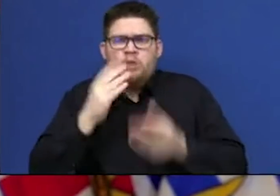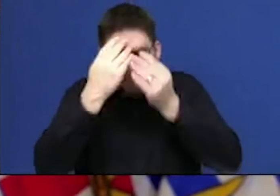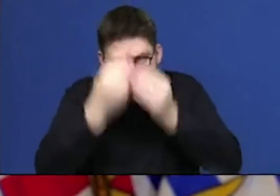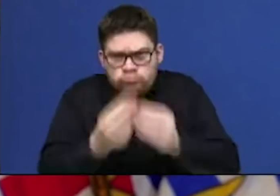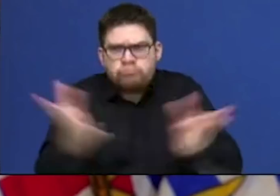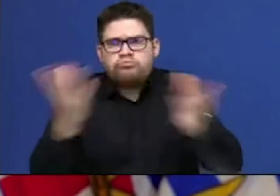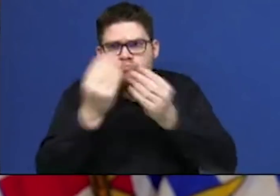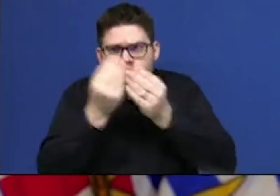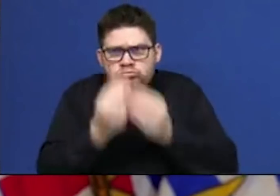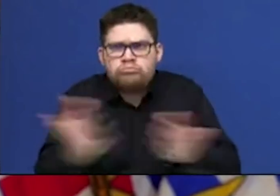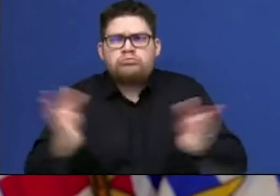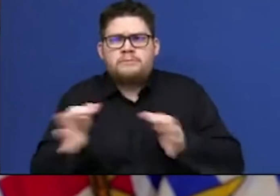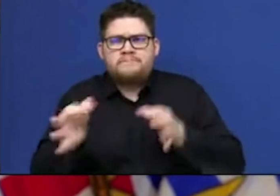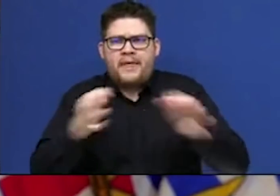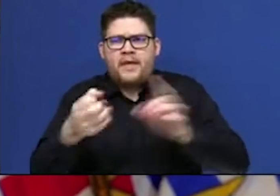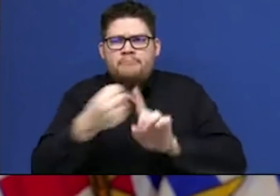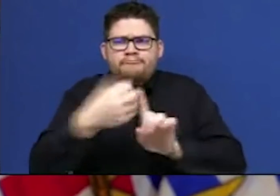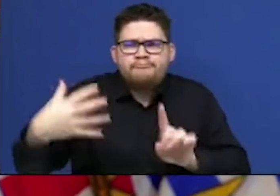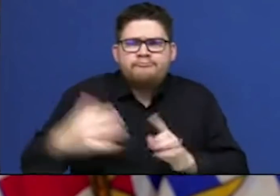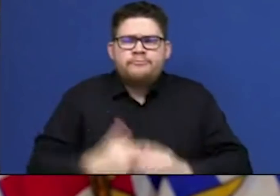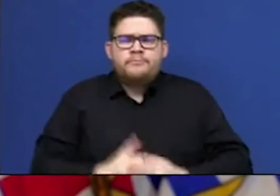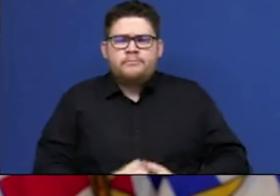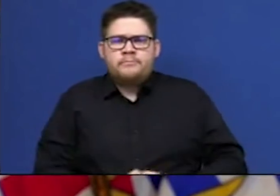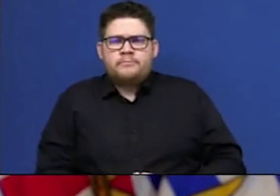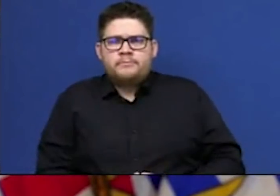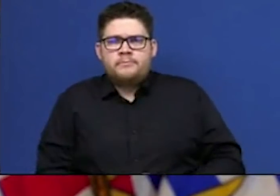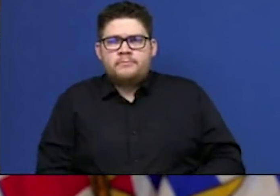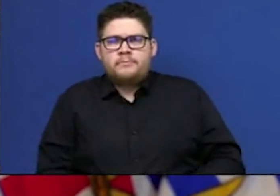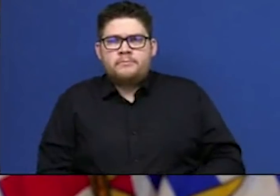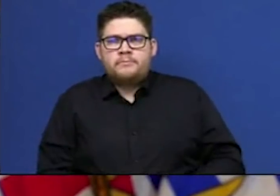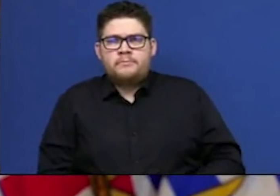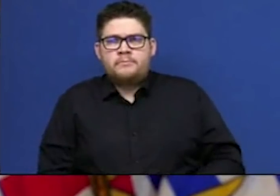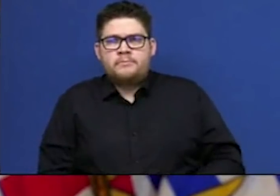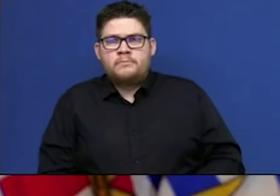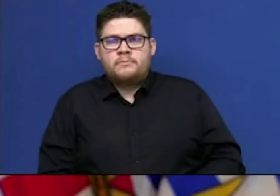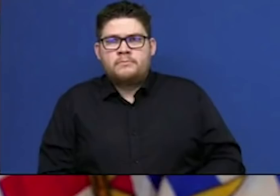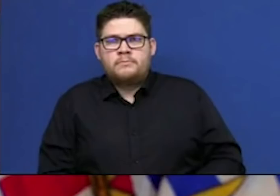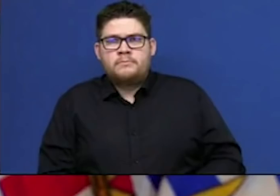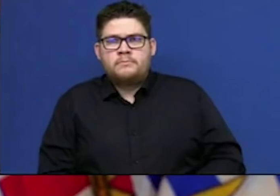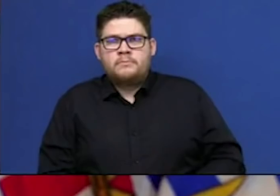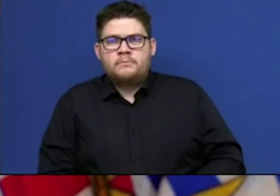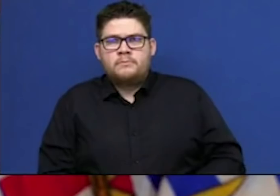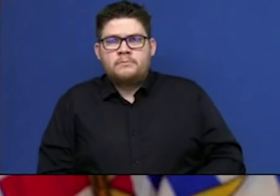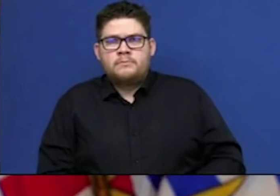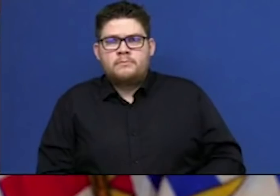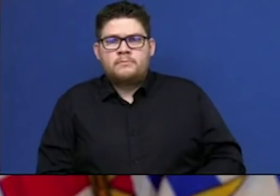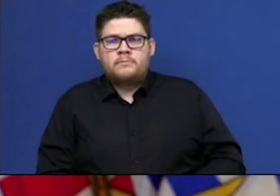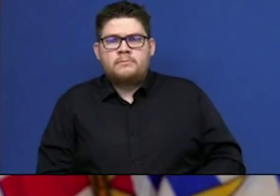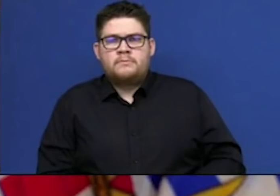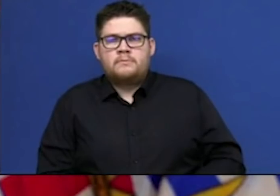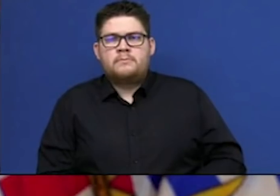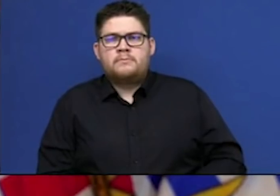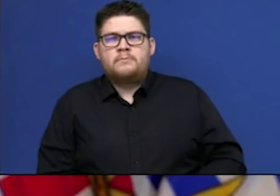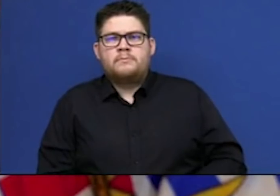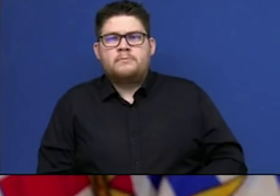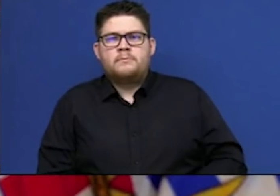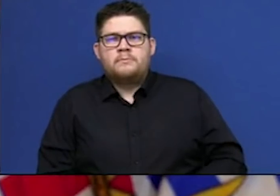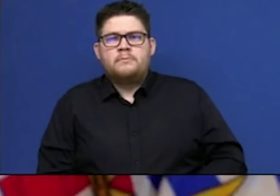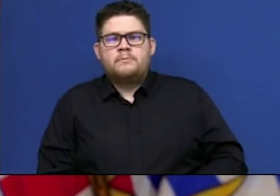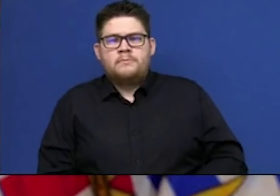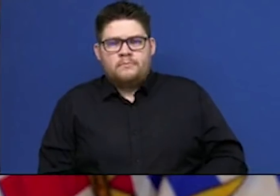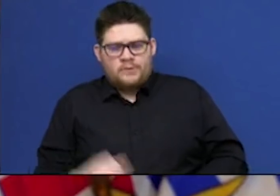we have time to understand how this will affect second doses in people who have received the AstraZeneca